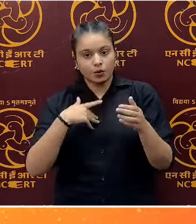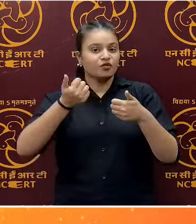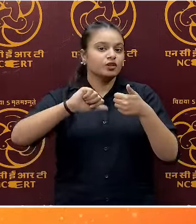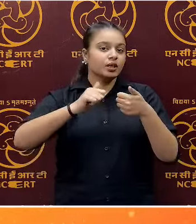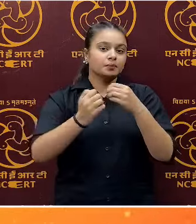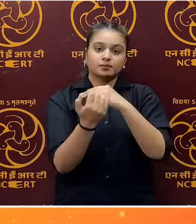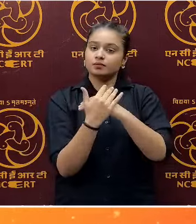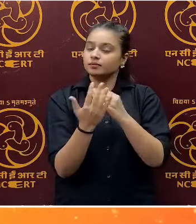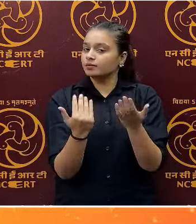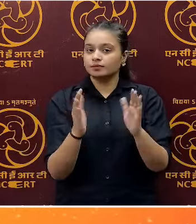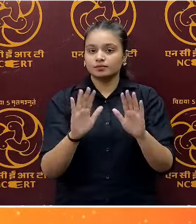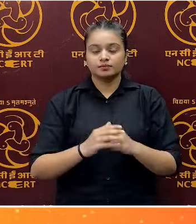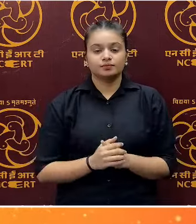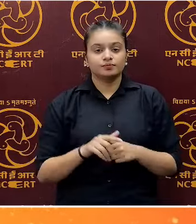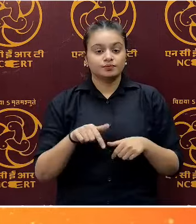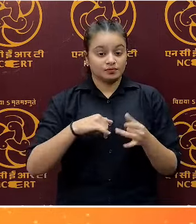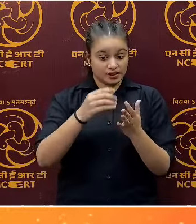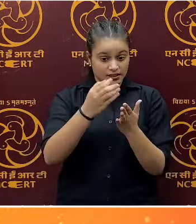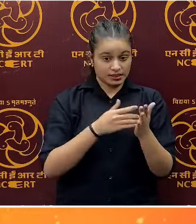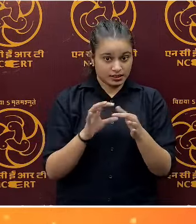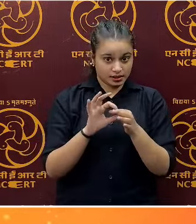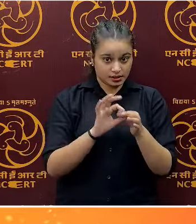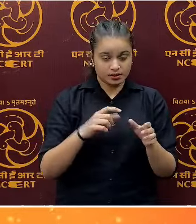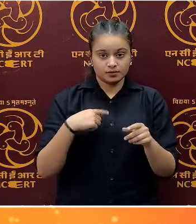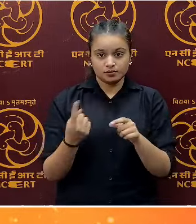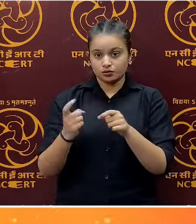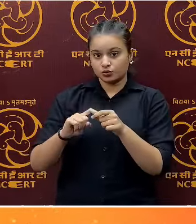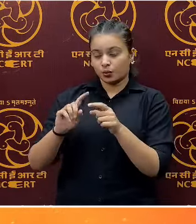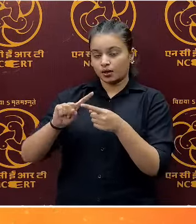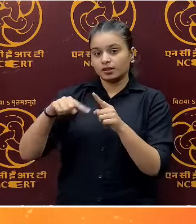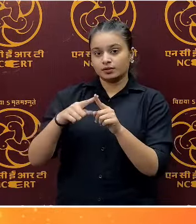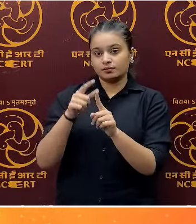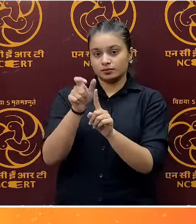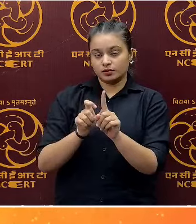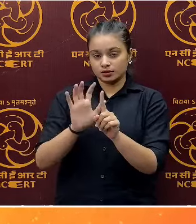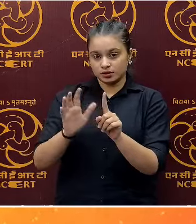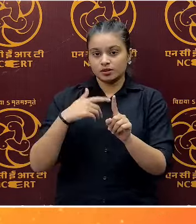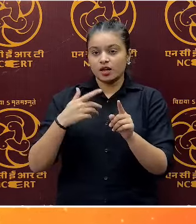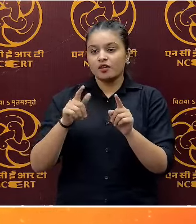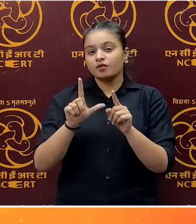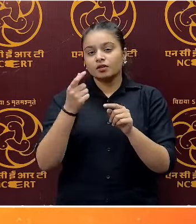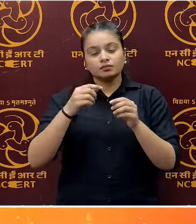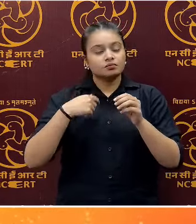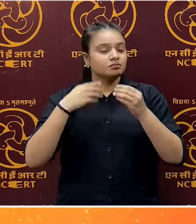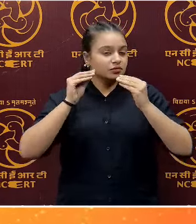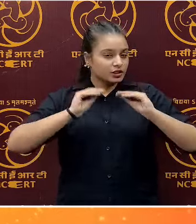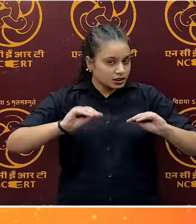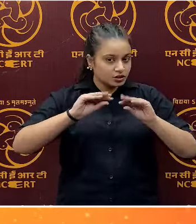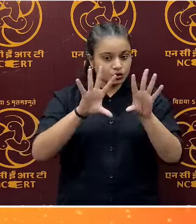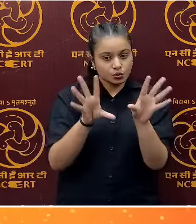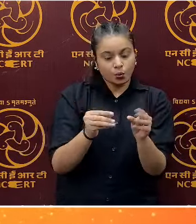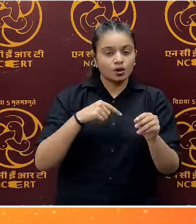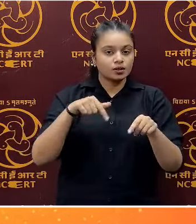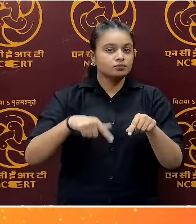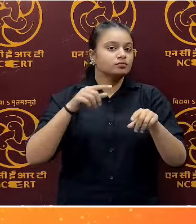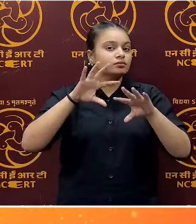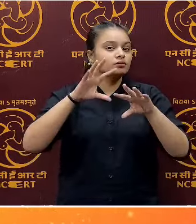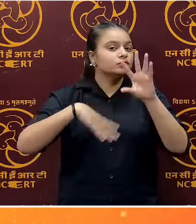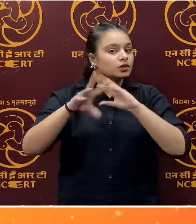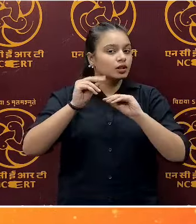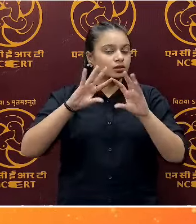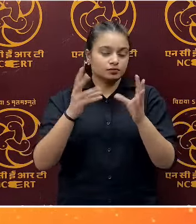feedback. For this session, we are joined by our expert who will throw light on what we're going to learn today in this